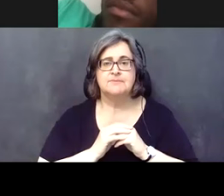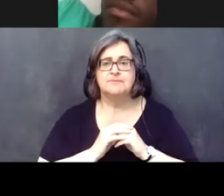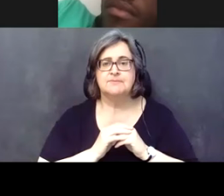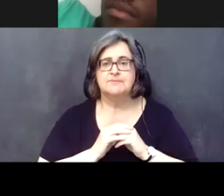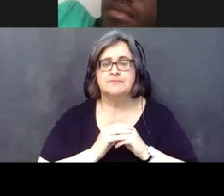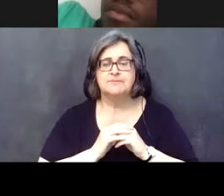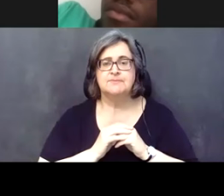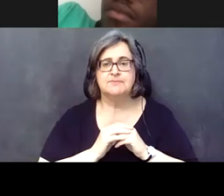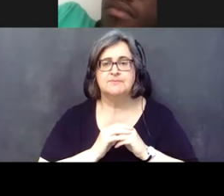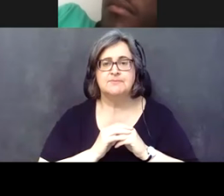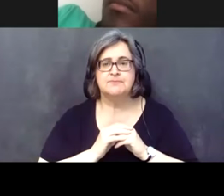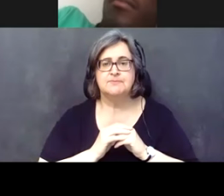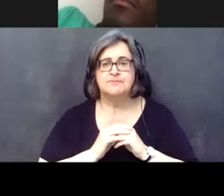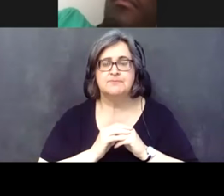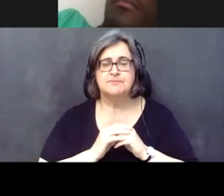I